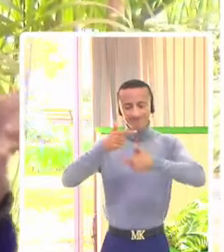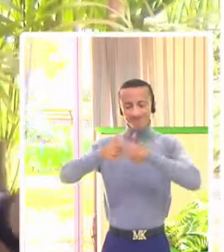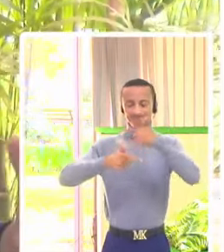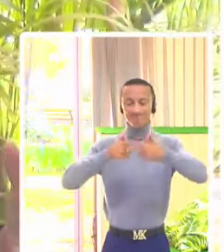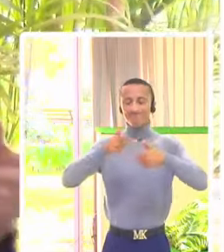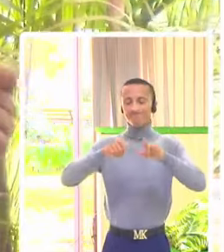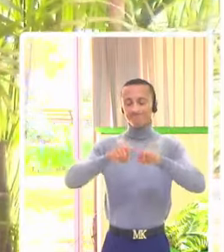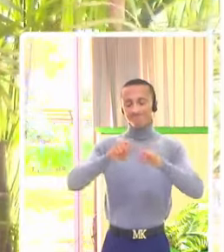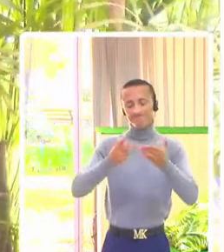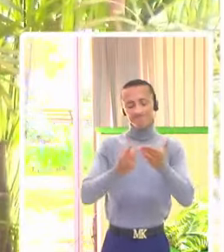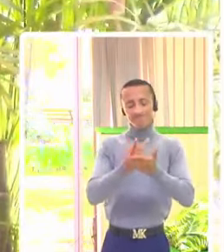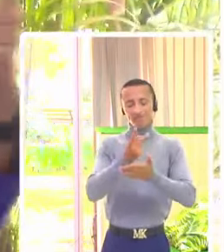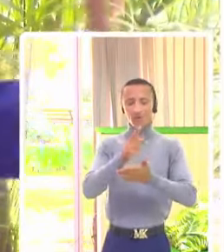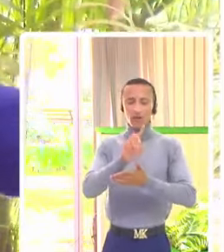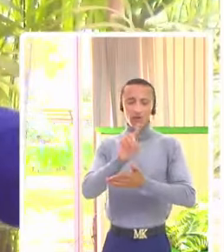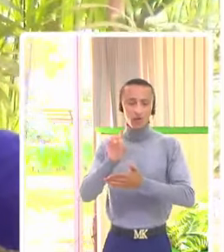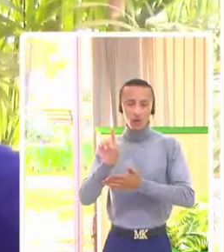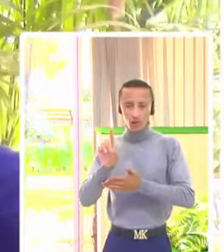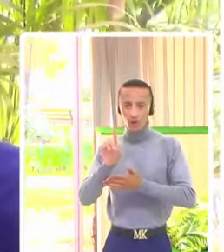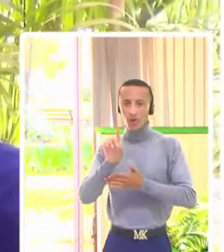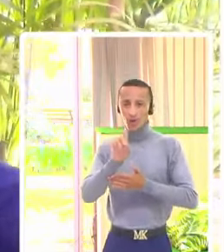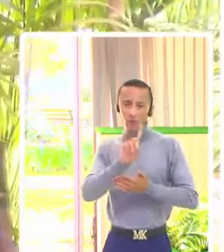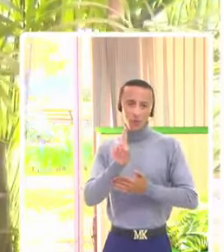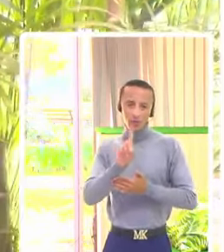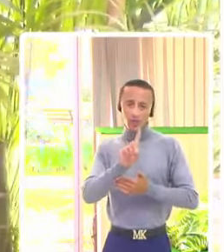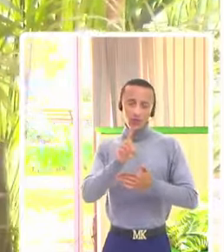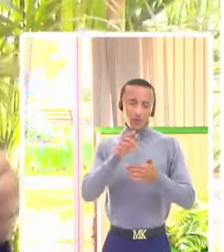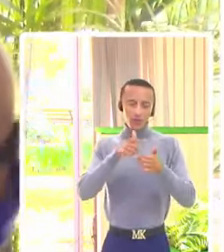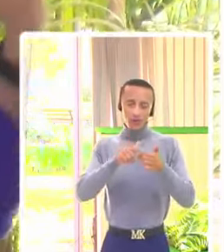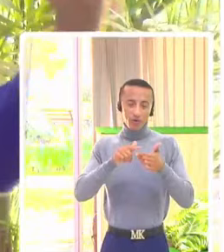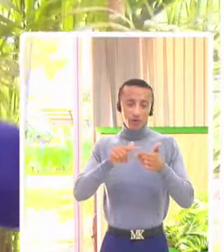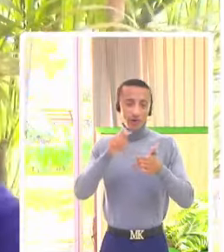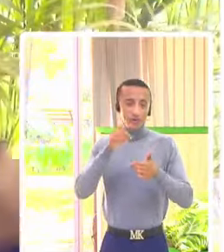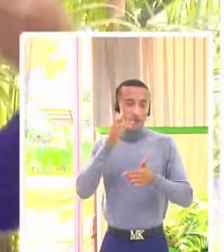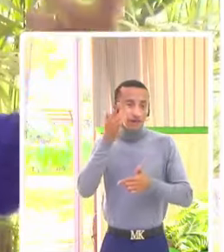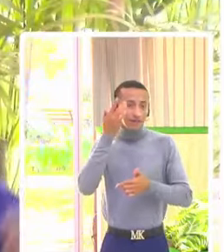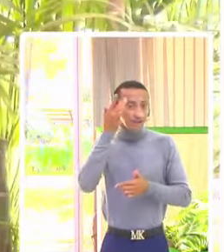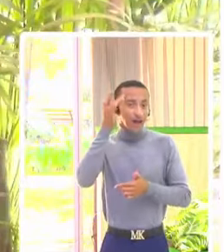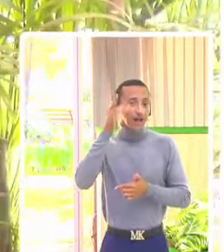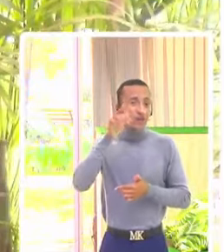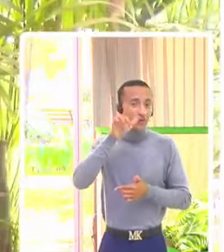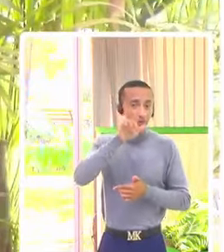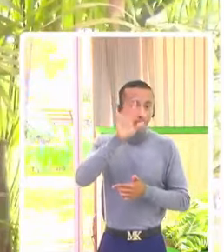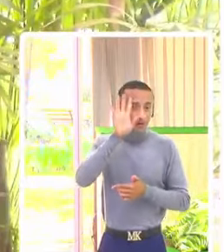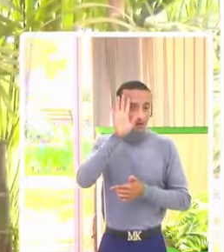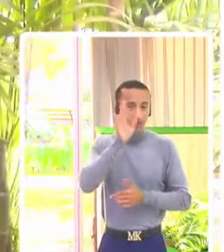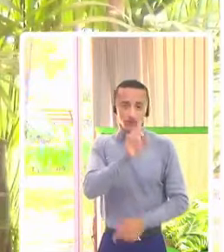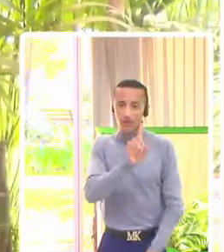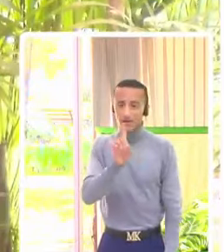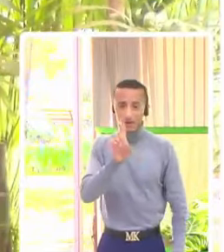problem to solve, and not very fast to solve. It takes time.